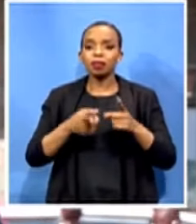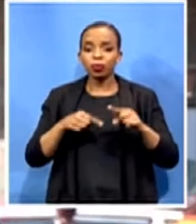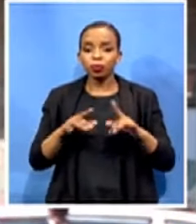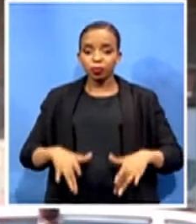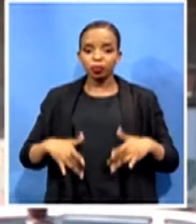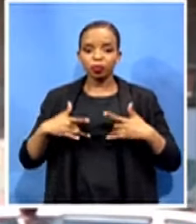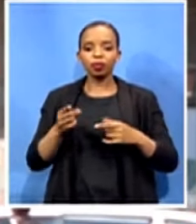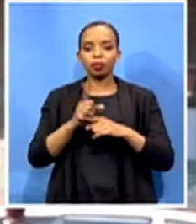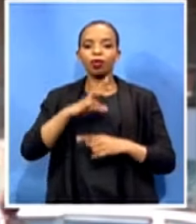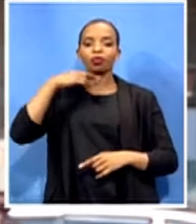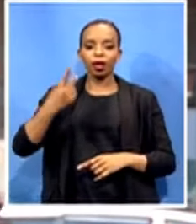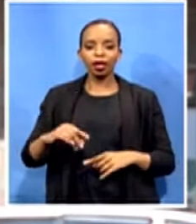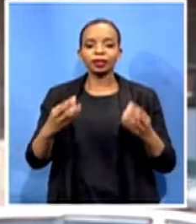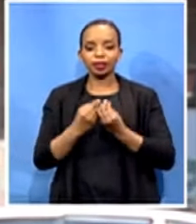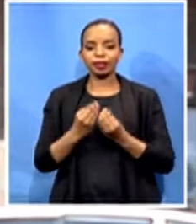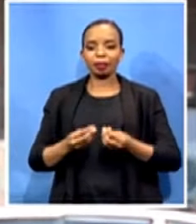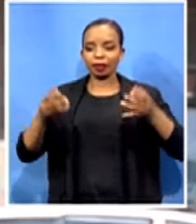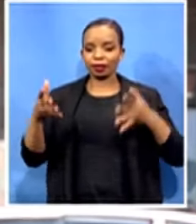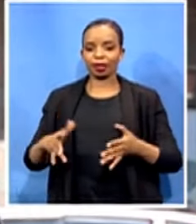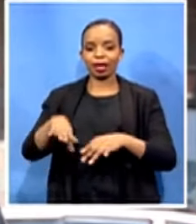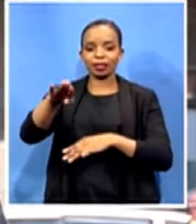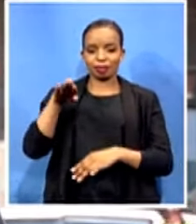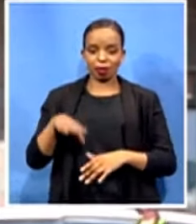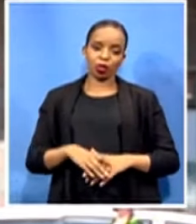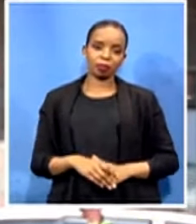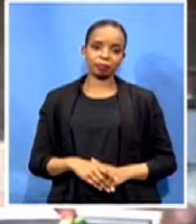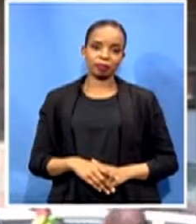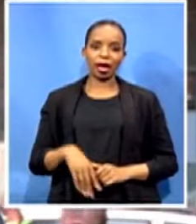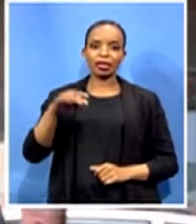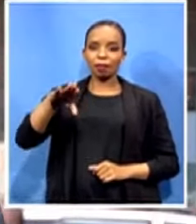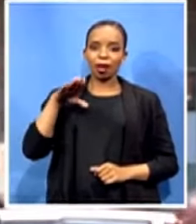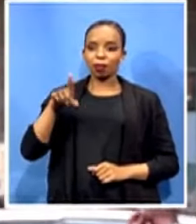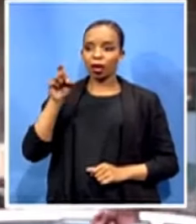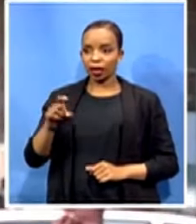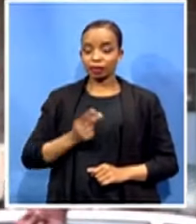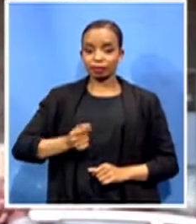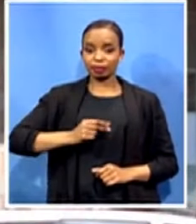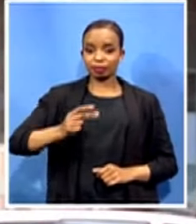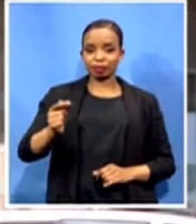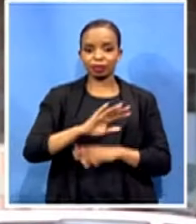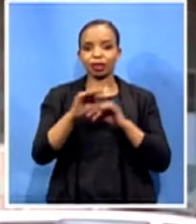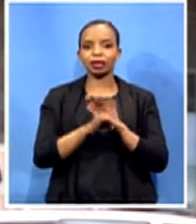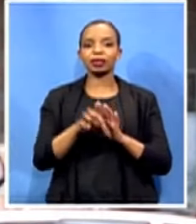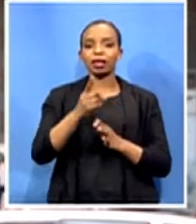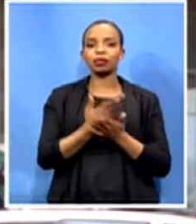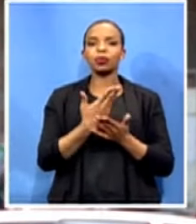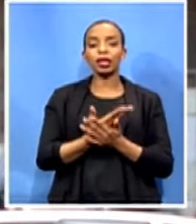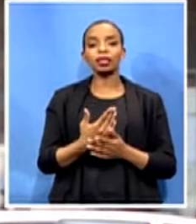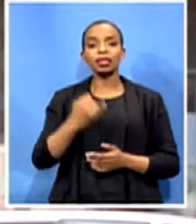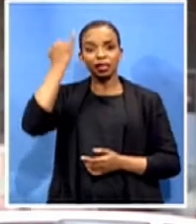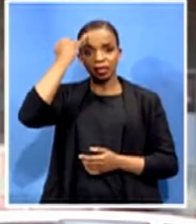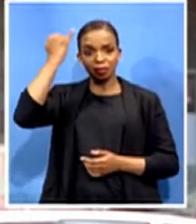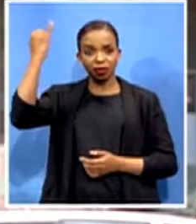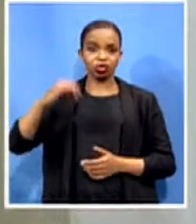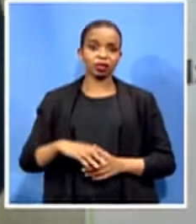being Zimbabwe is re-dollarizing faster than you can imagine. Dollarization is coming, you can't avoid it. What we can only do maybe